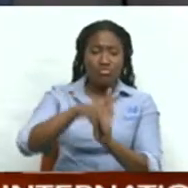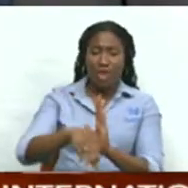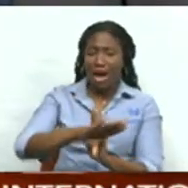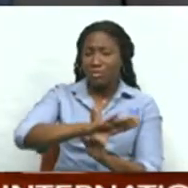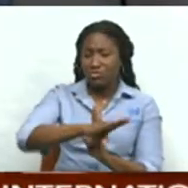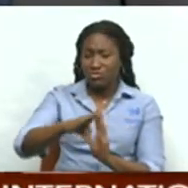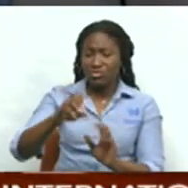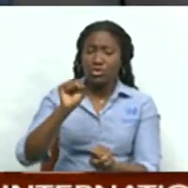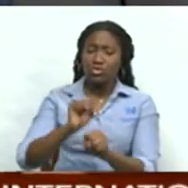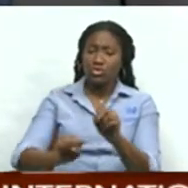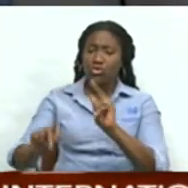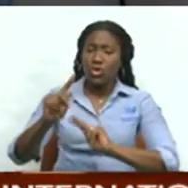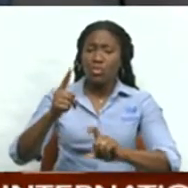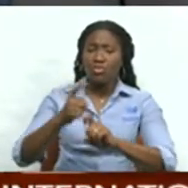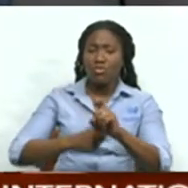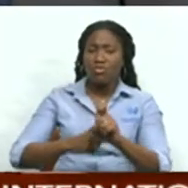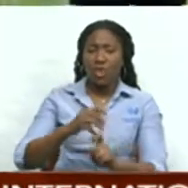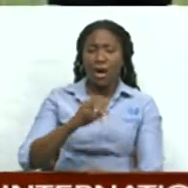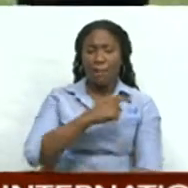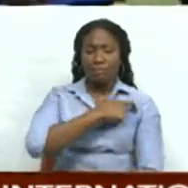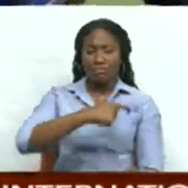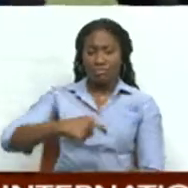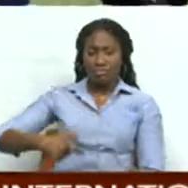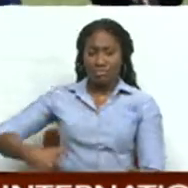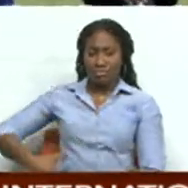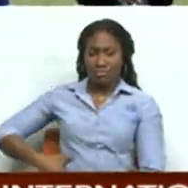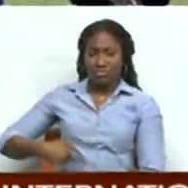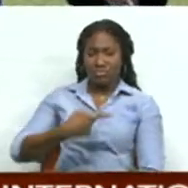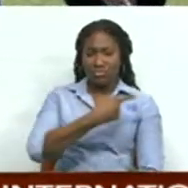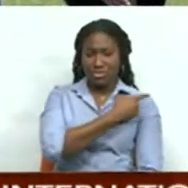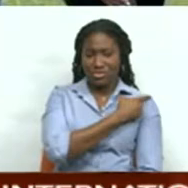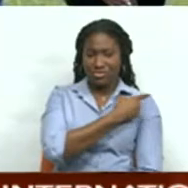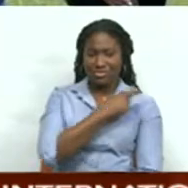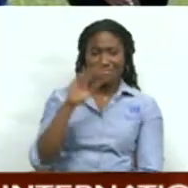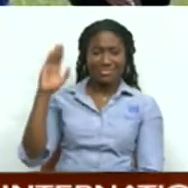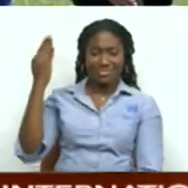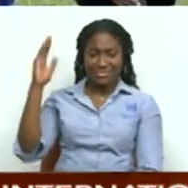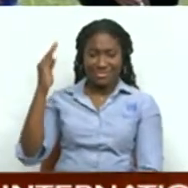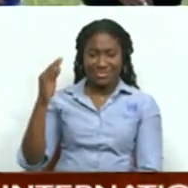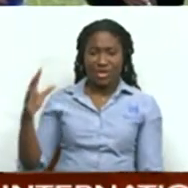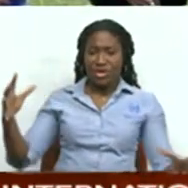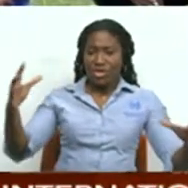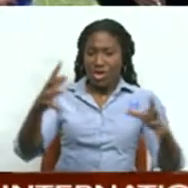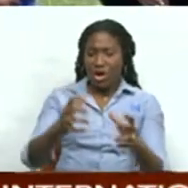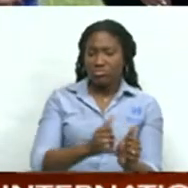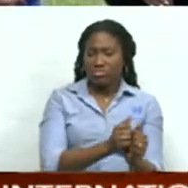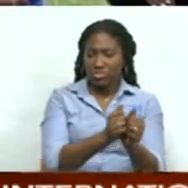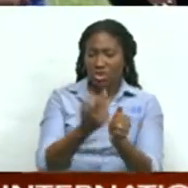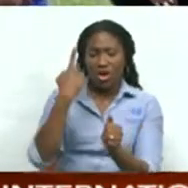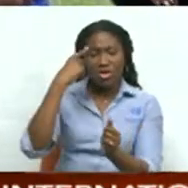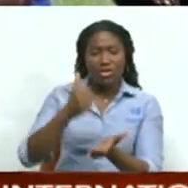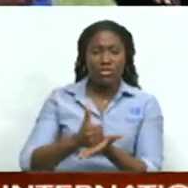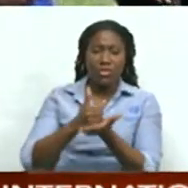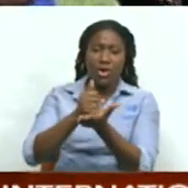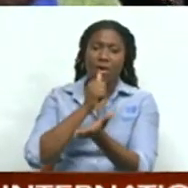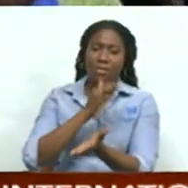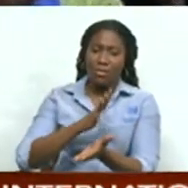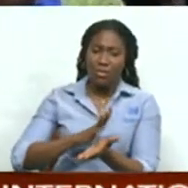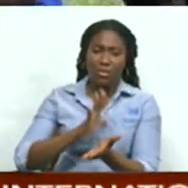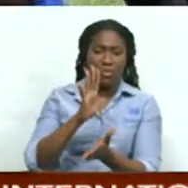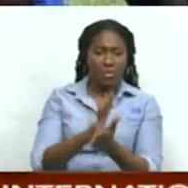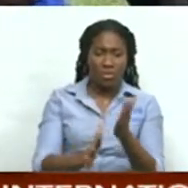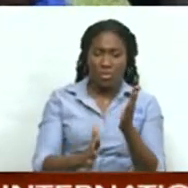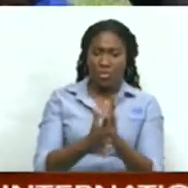Mrs. Universe Trinidad and Tobago pageant have united with a singular mission to help women overcome domestic violence. Not